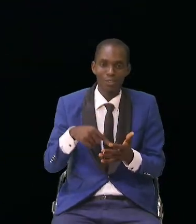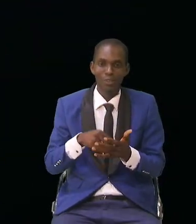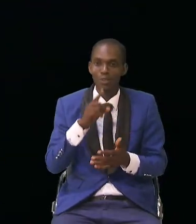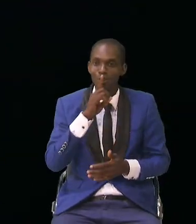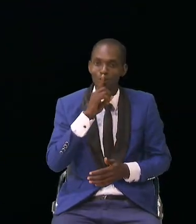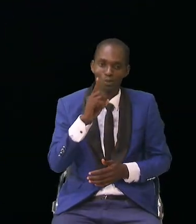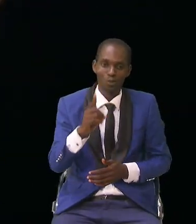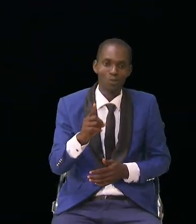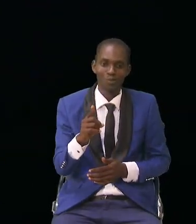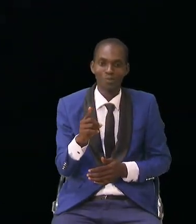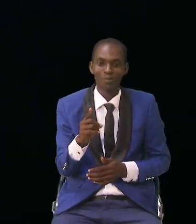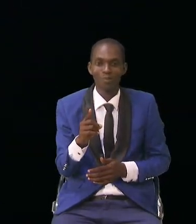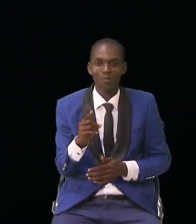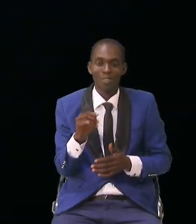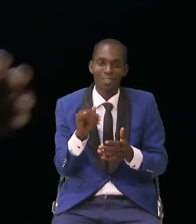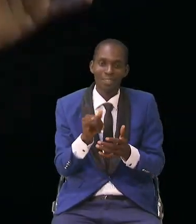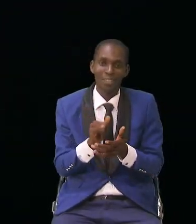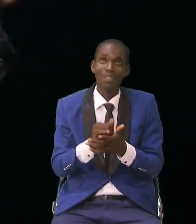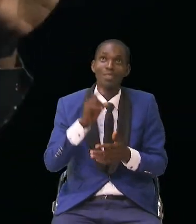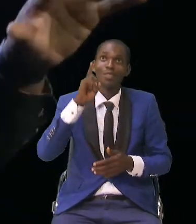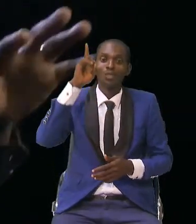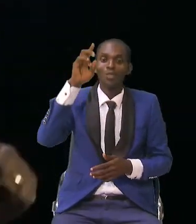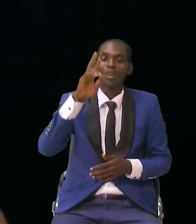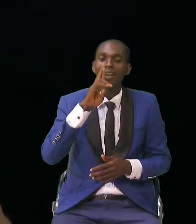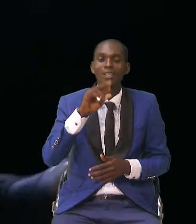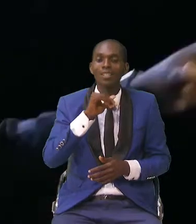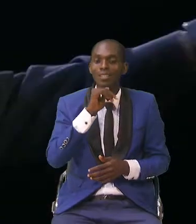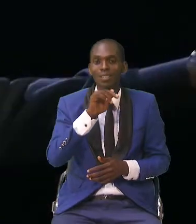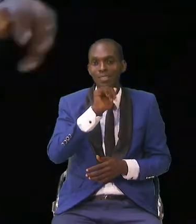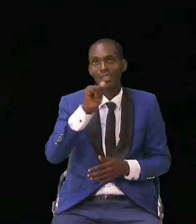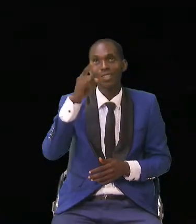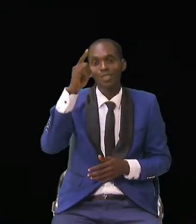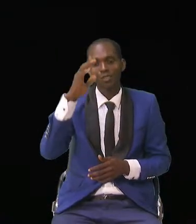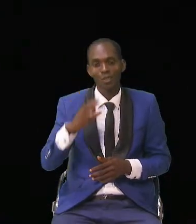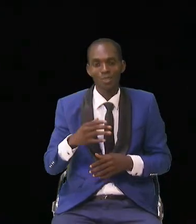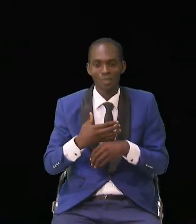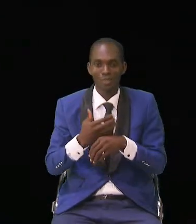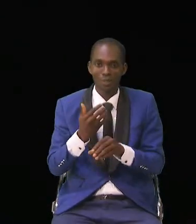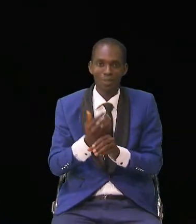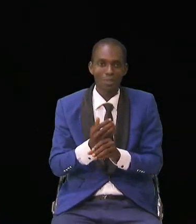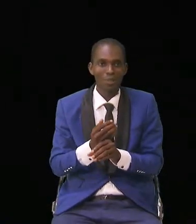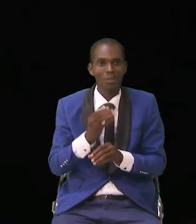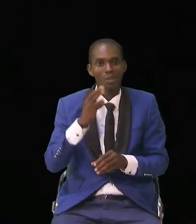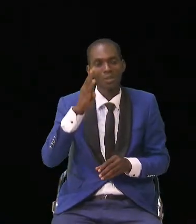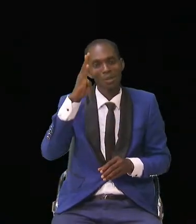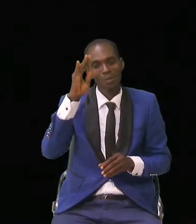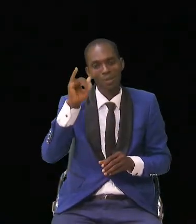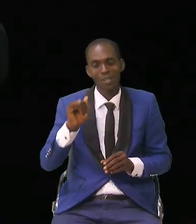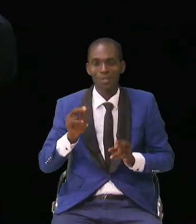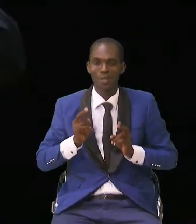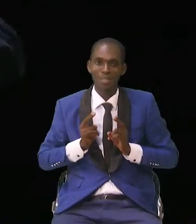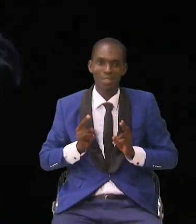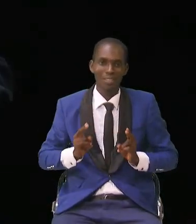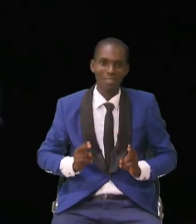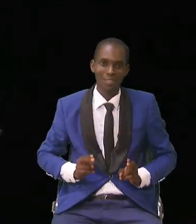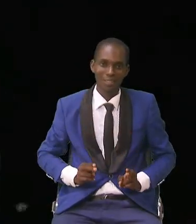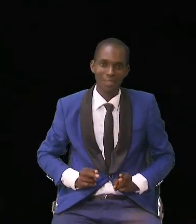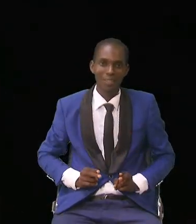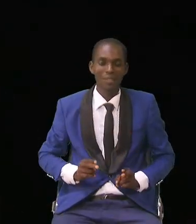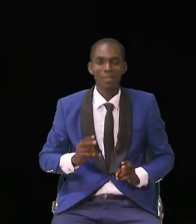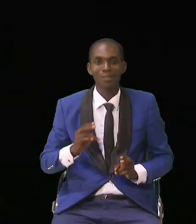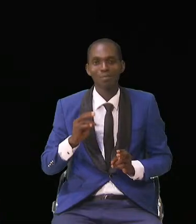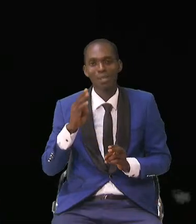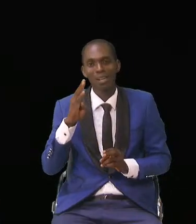declare this truth and this reality with our brothers and sisters across the world as we say, you are not a God created.